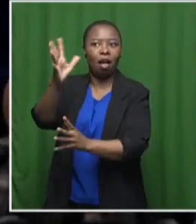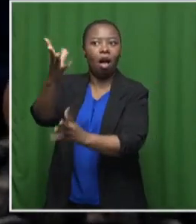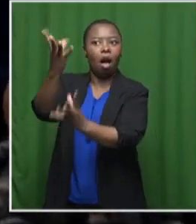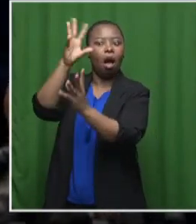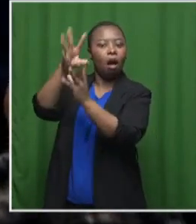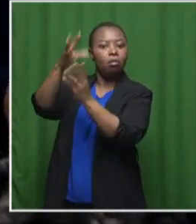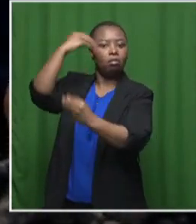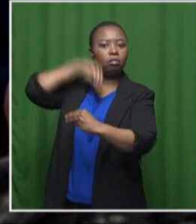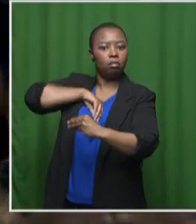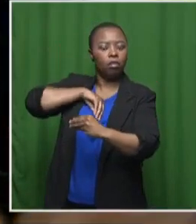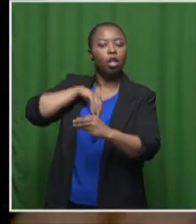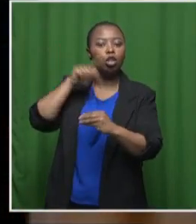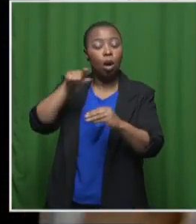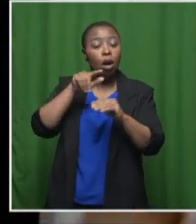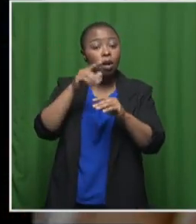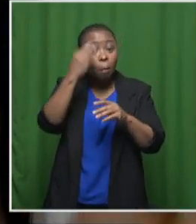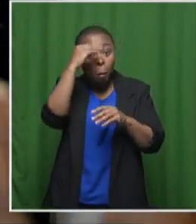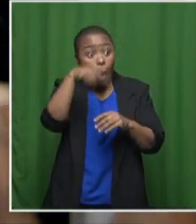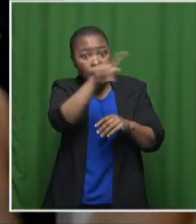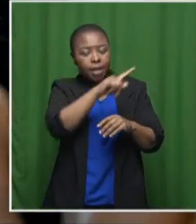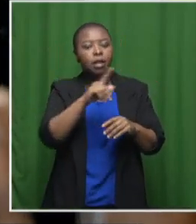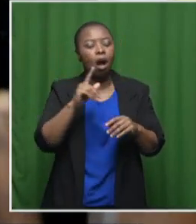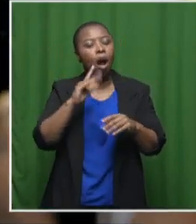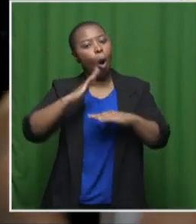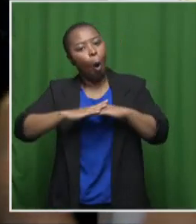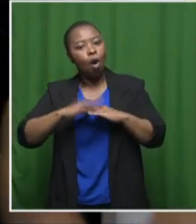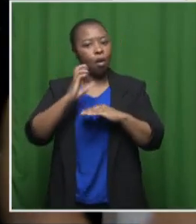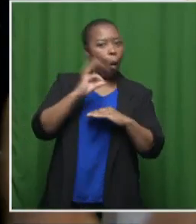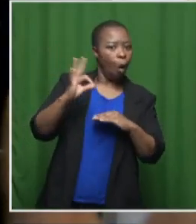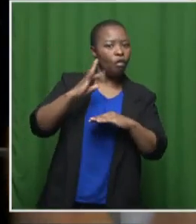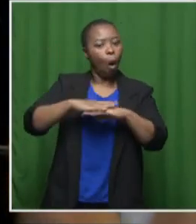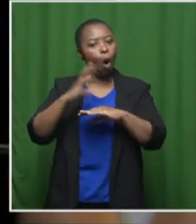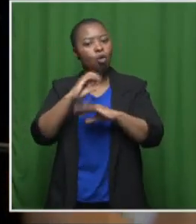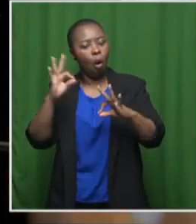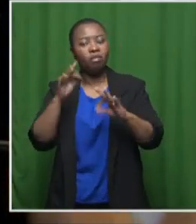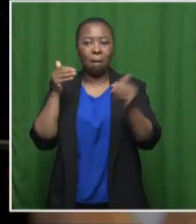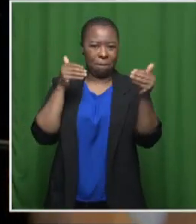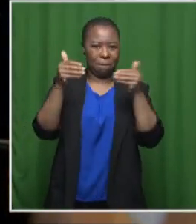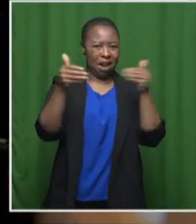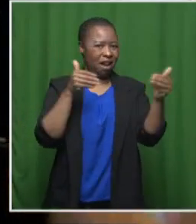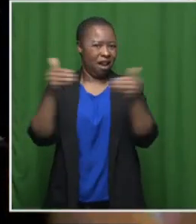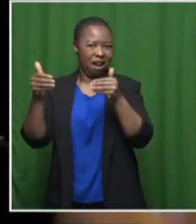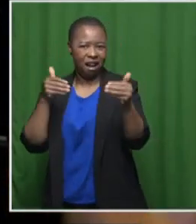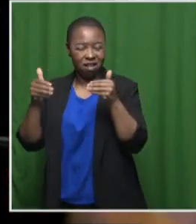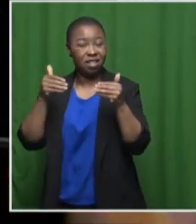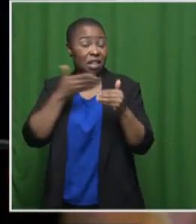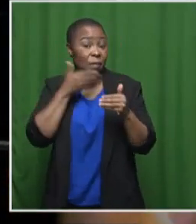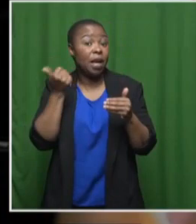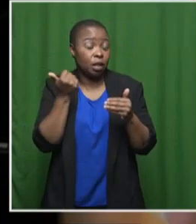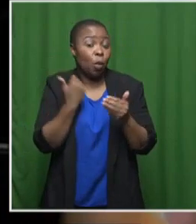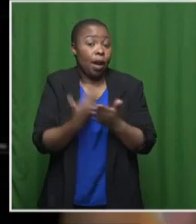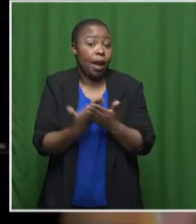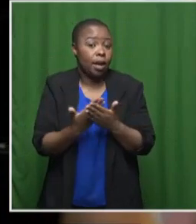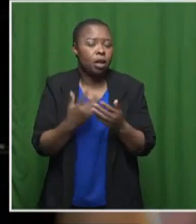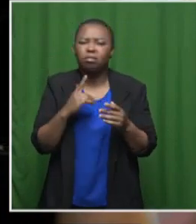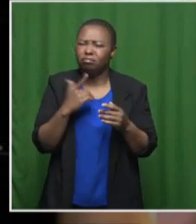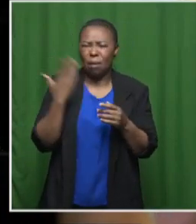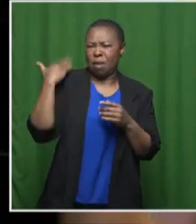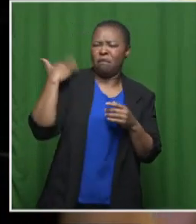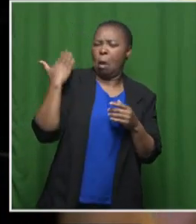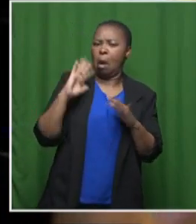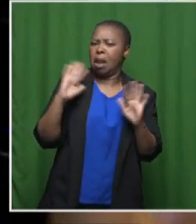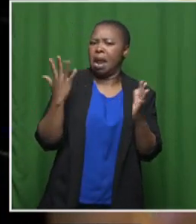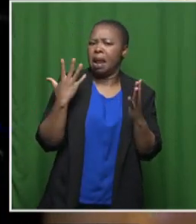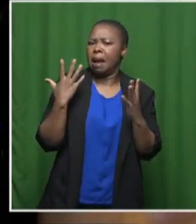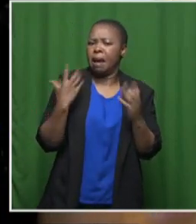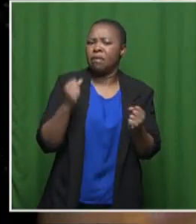officers prefer to have their body cameras on than off. It will be managed as best as we can, remembering that we haven't had body cameras up until now